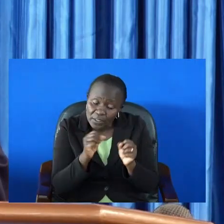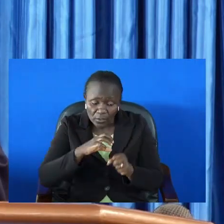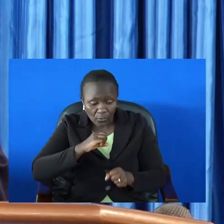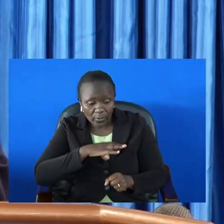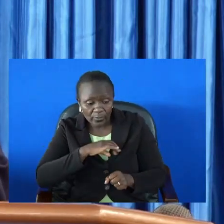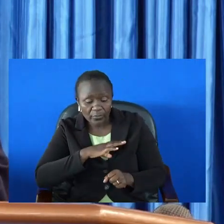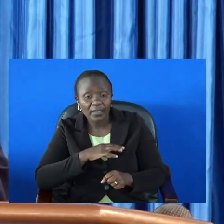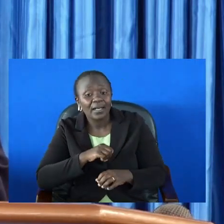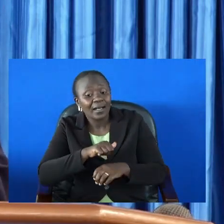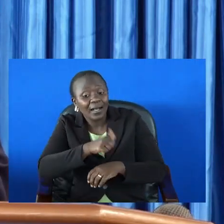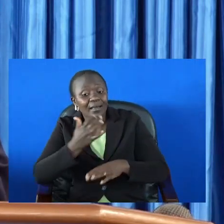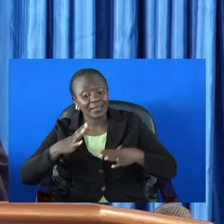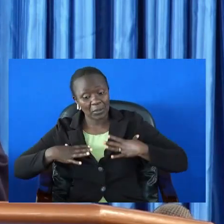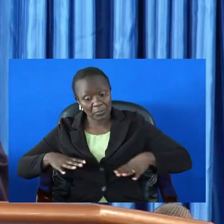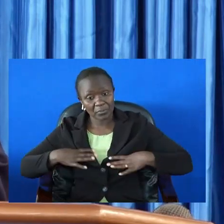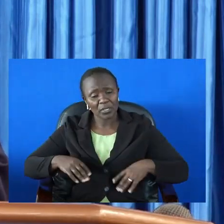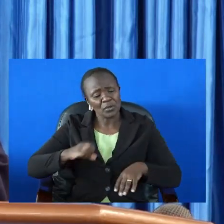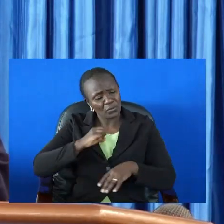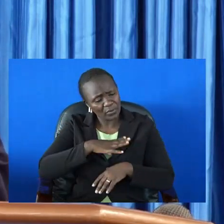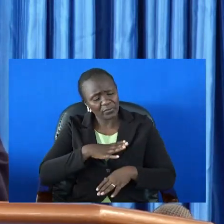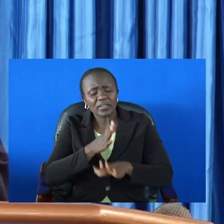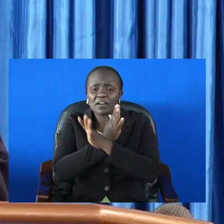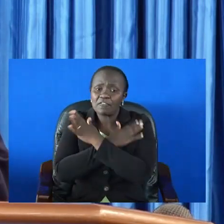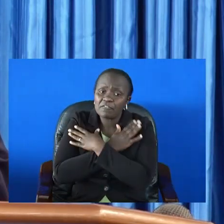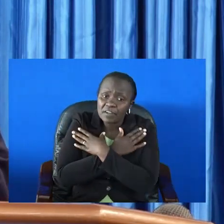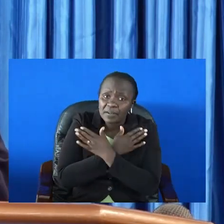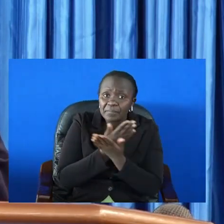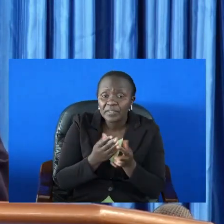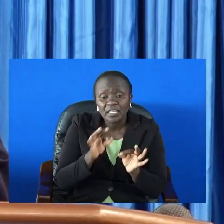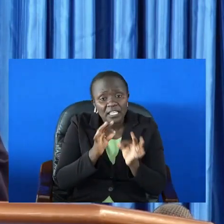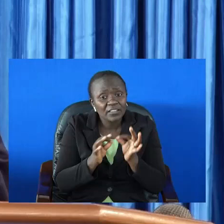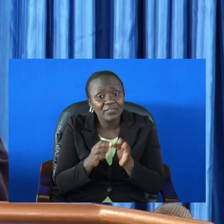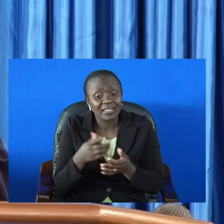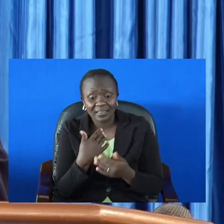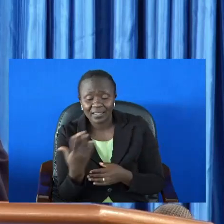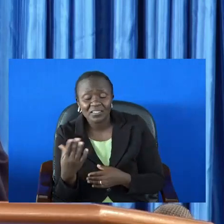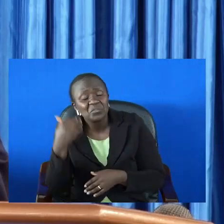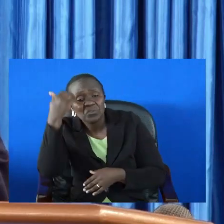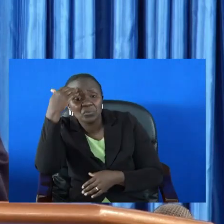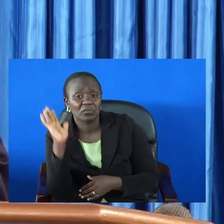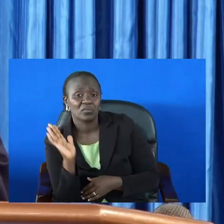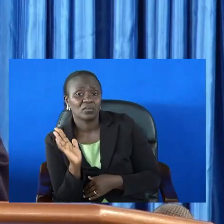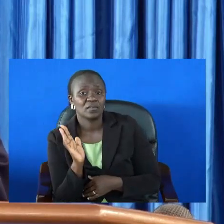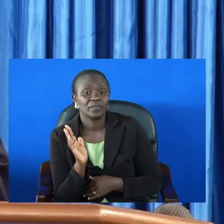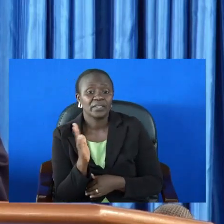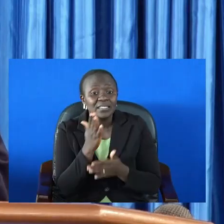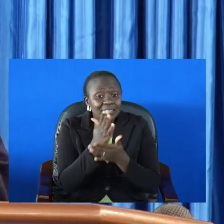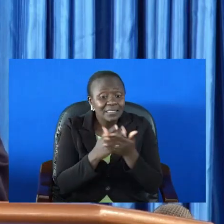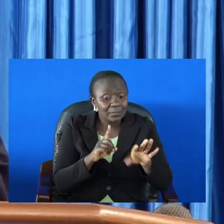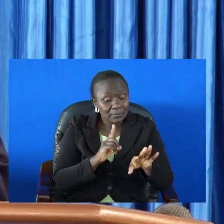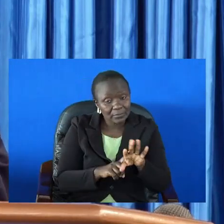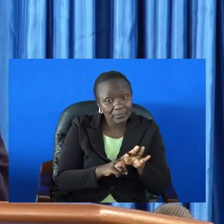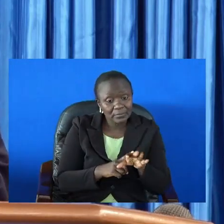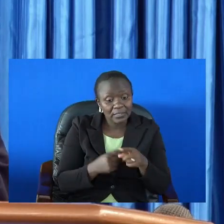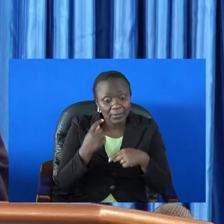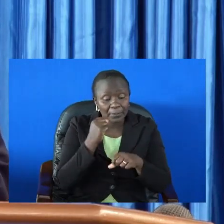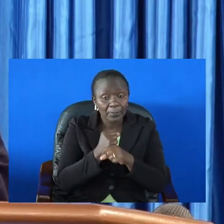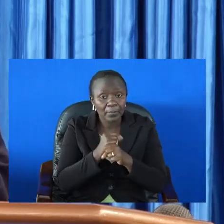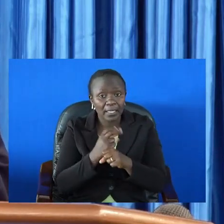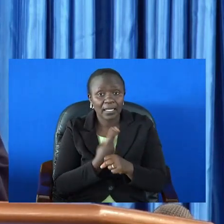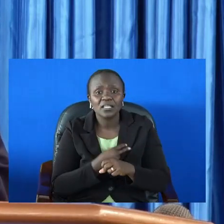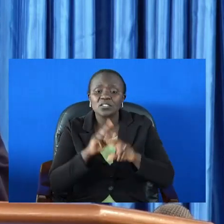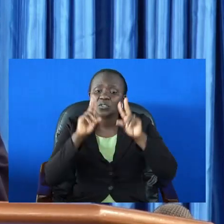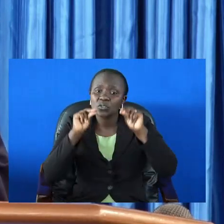other people, we fear our friends, we fear even things that we don't know, and sometimes causes us not